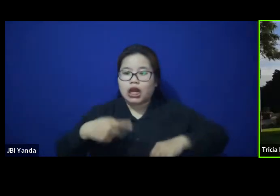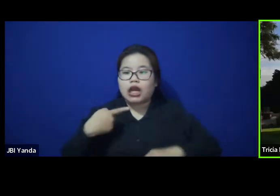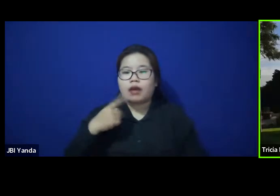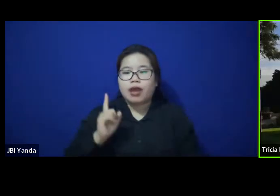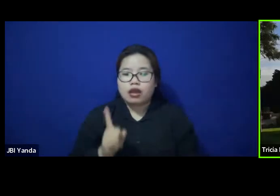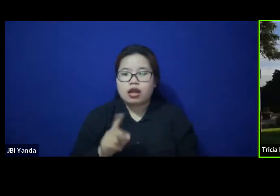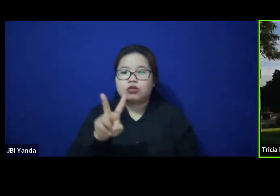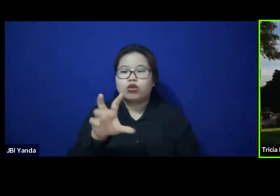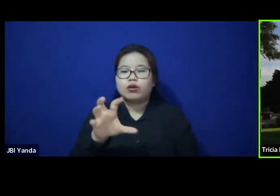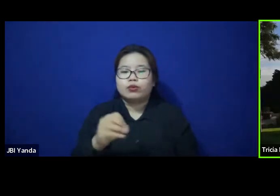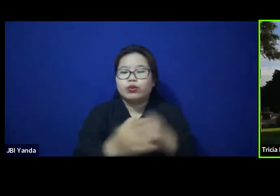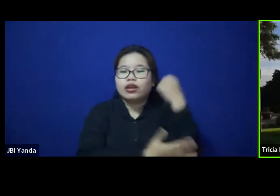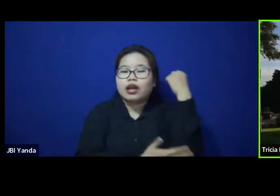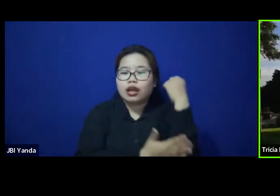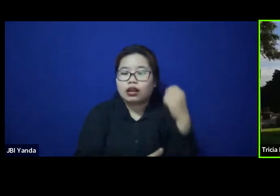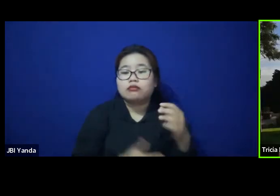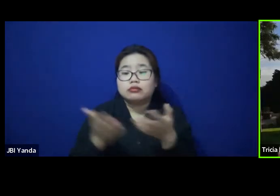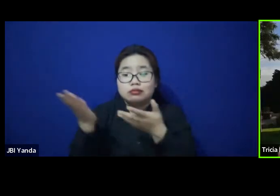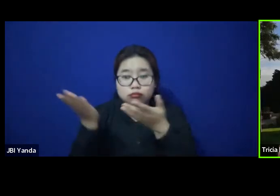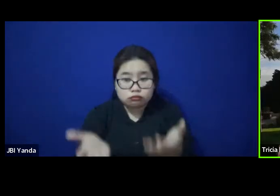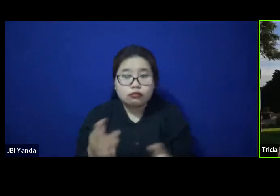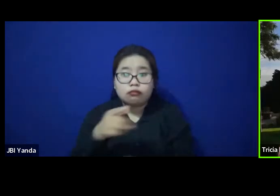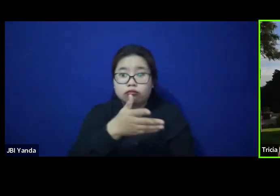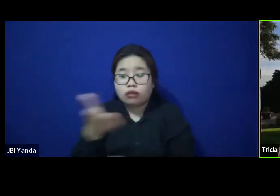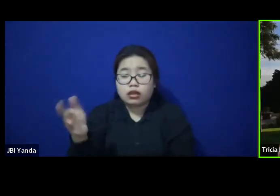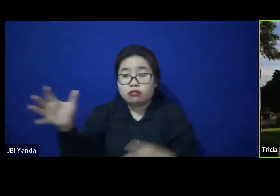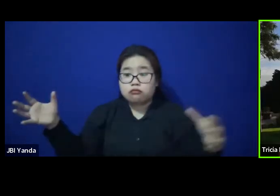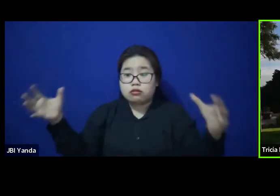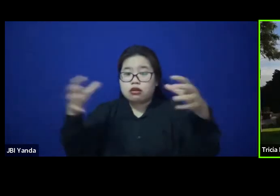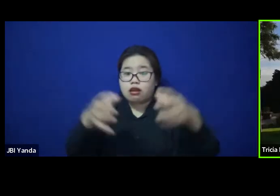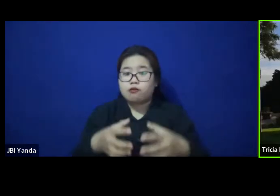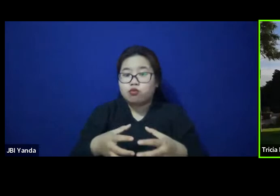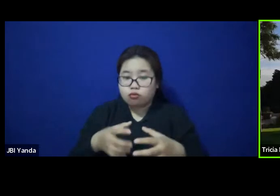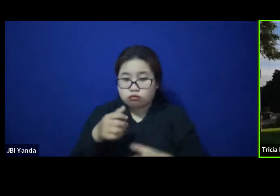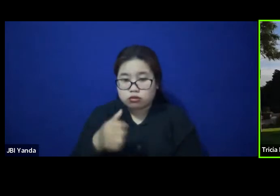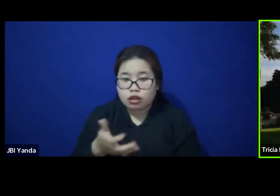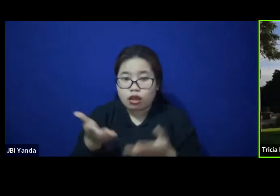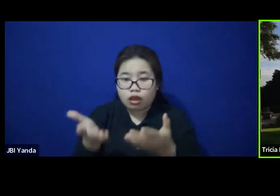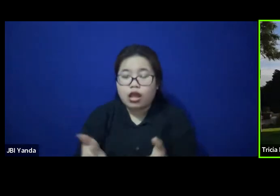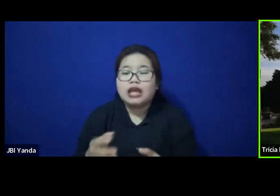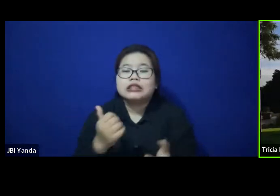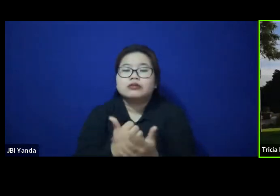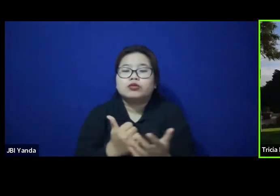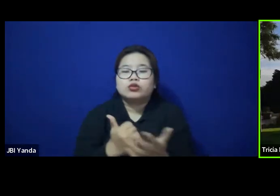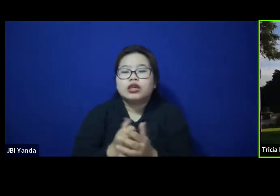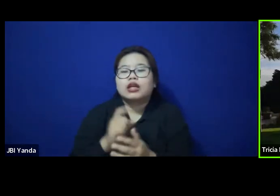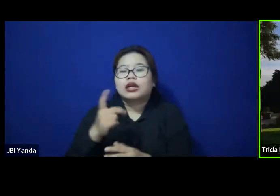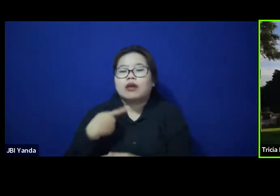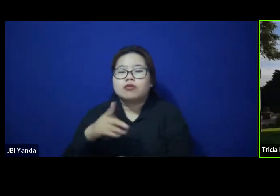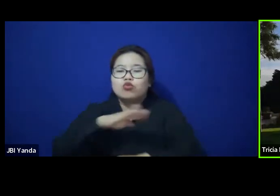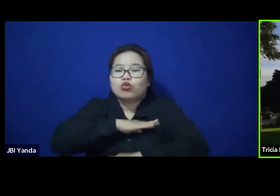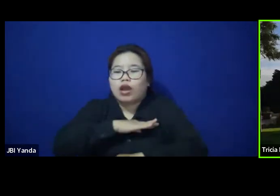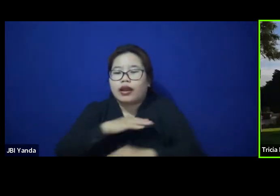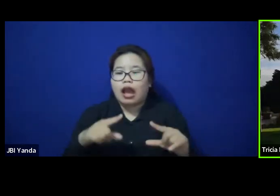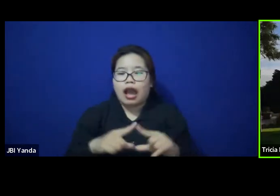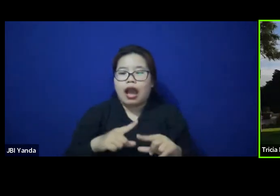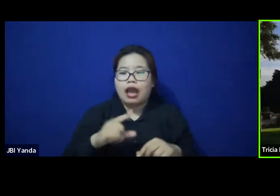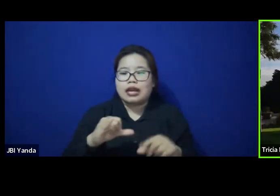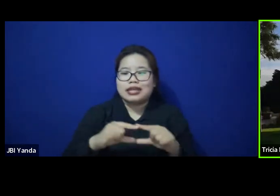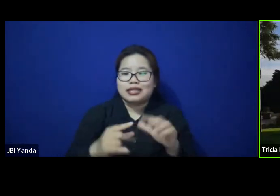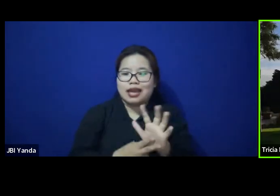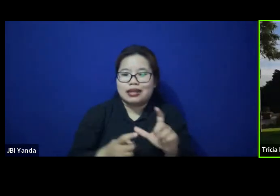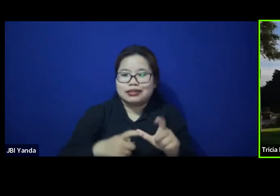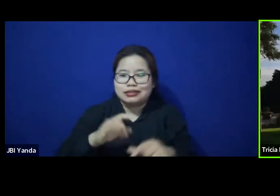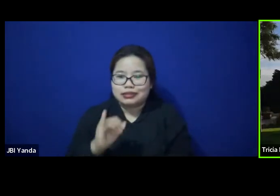a disability, to join that. The other thing we need is allies. So people without disabilities can be our biggest